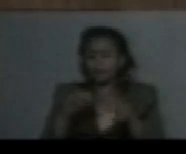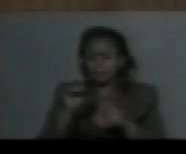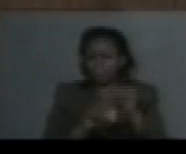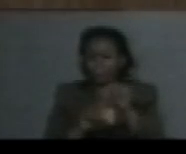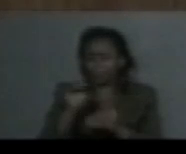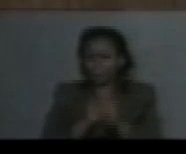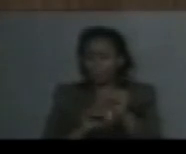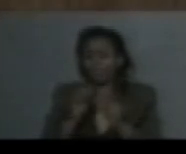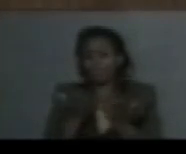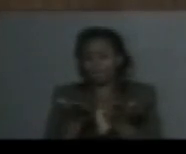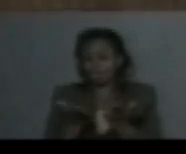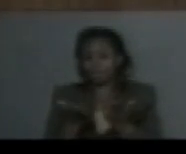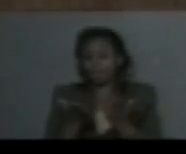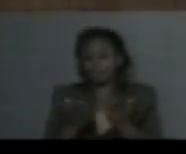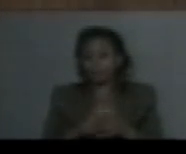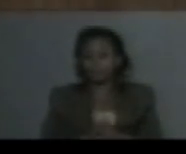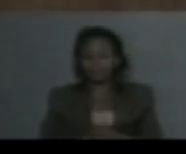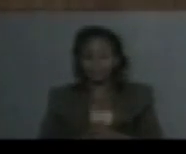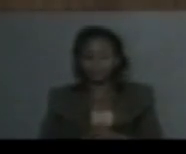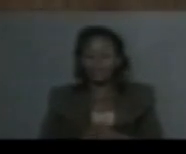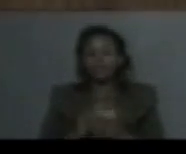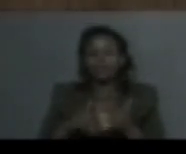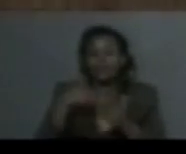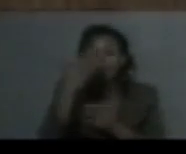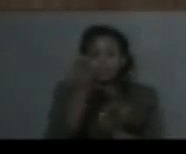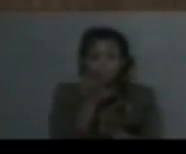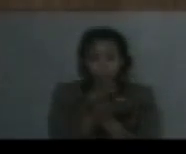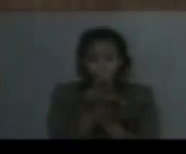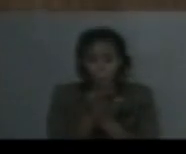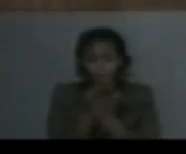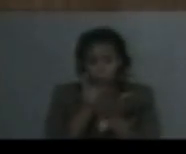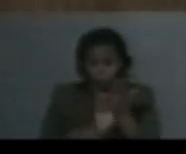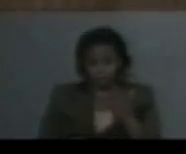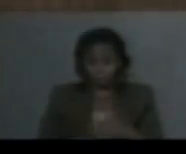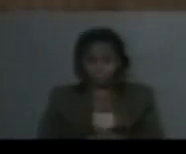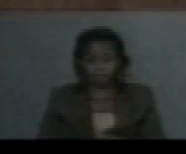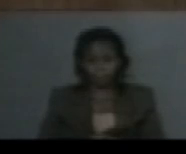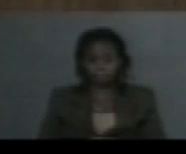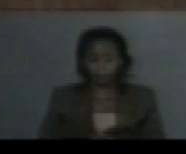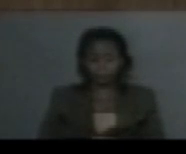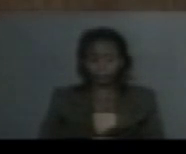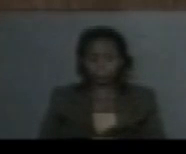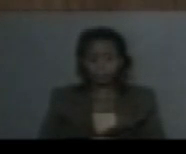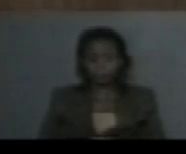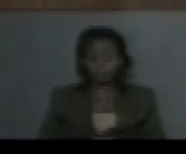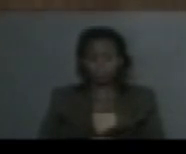the next recommendation was that I